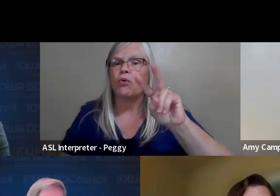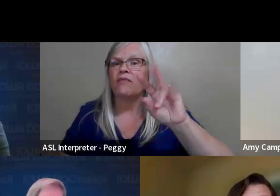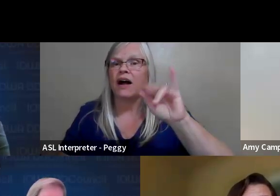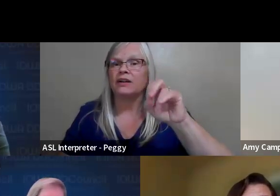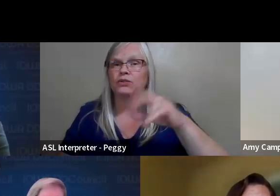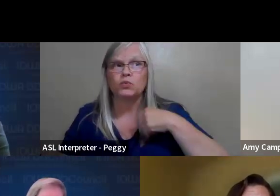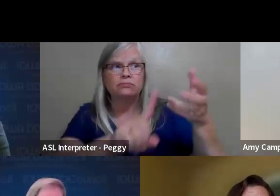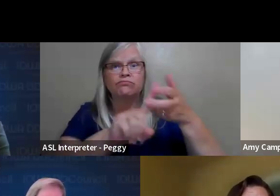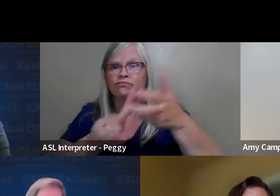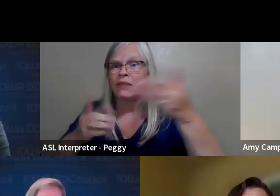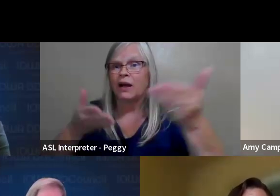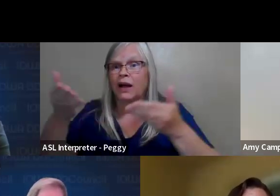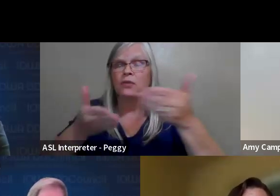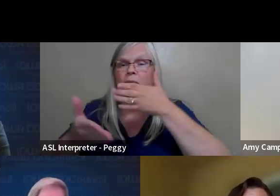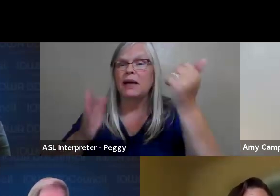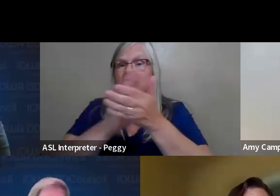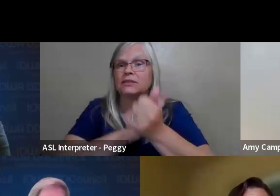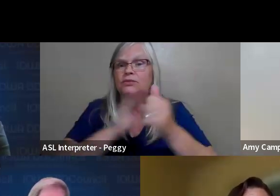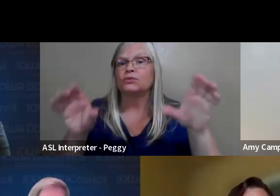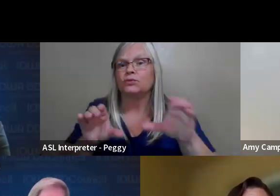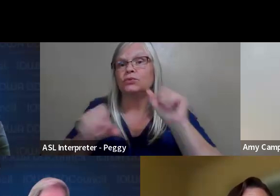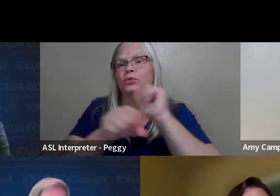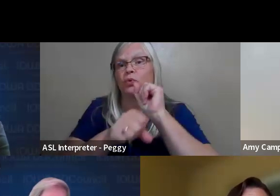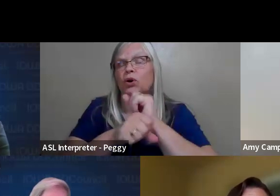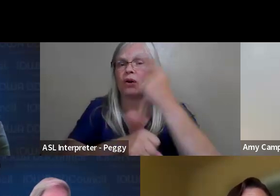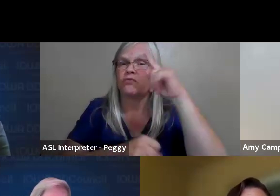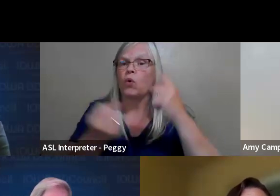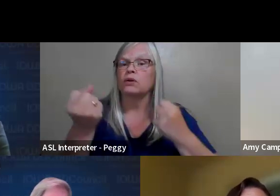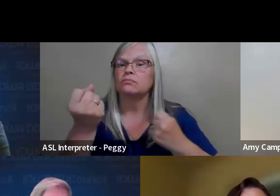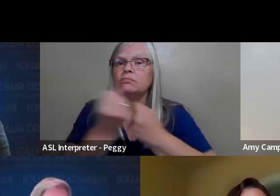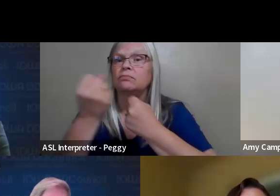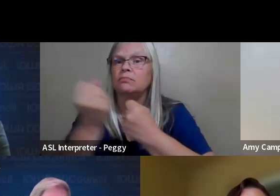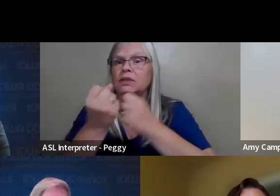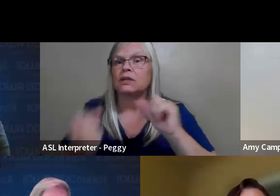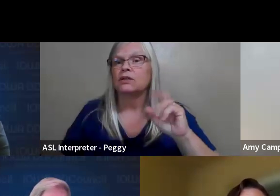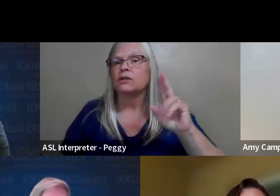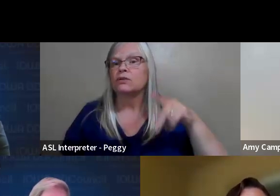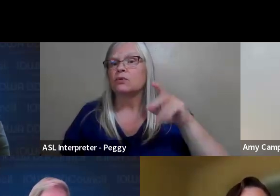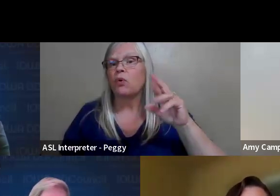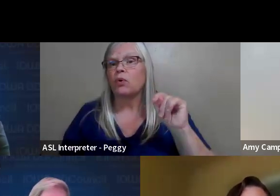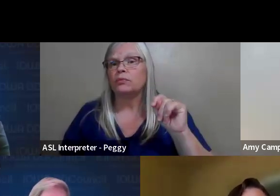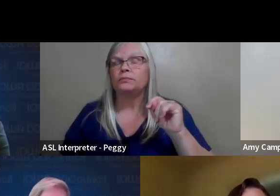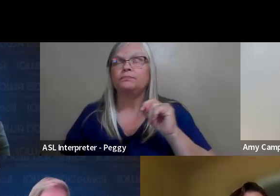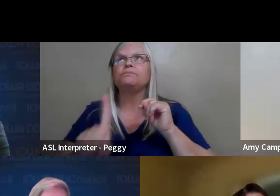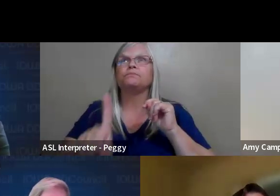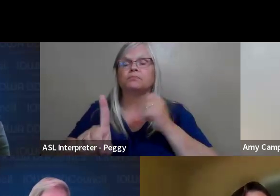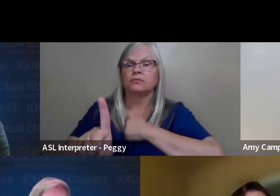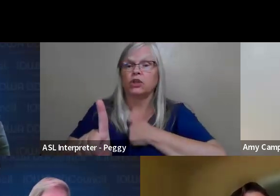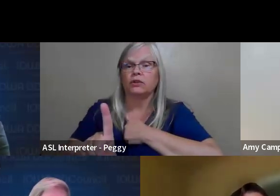talent possible to do the work that needs to be done for supports. Somebody asked, I'm sorry, one